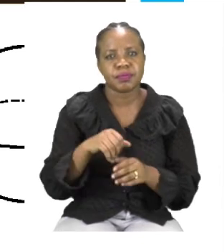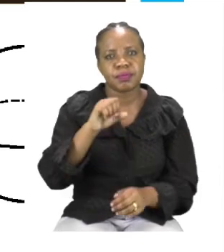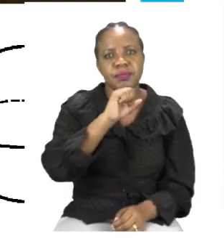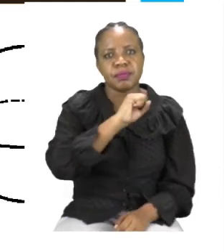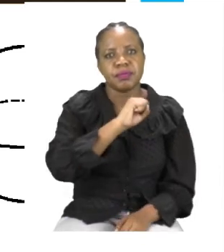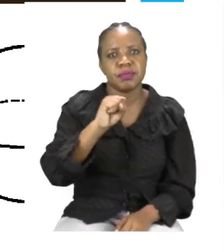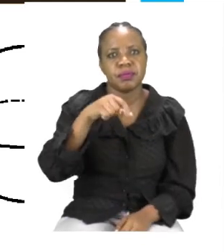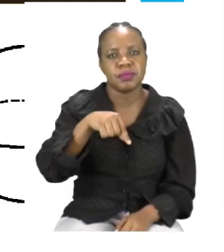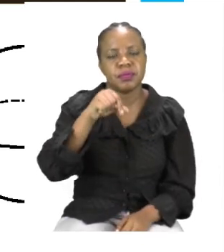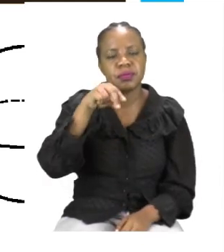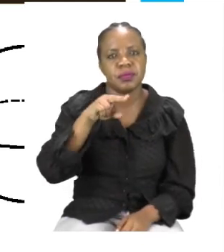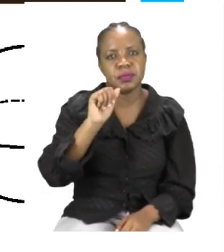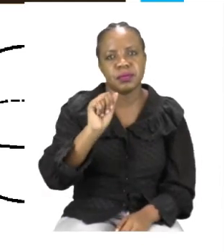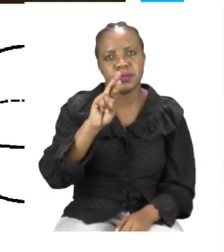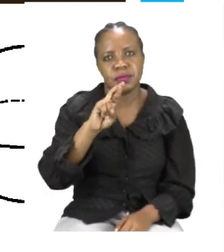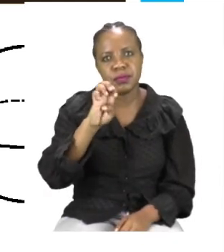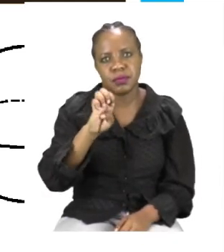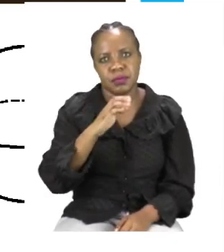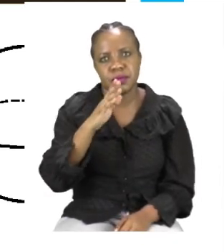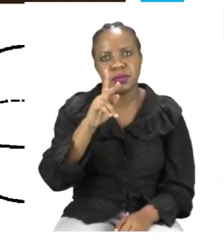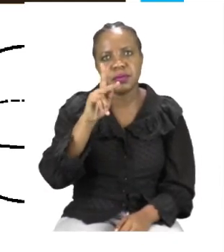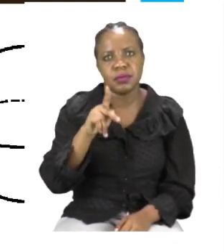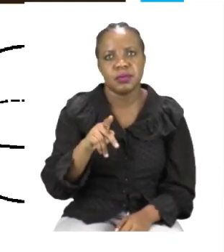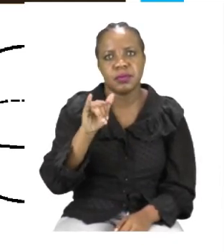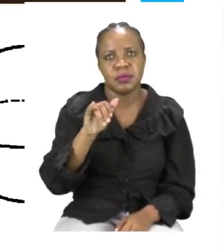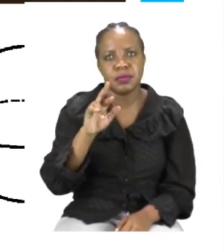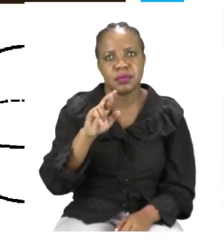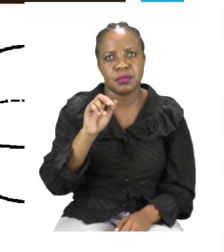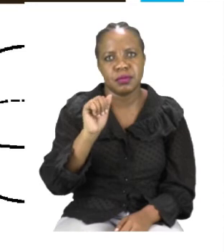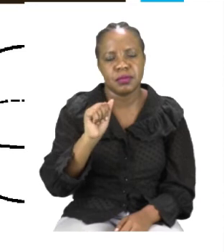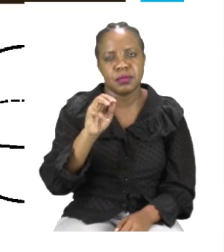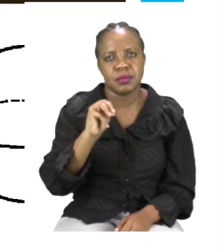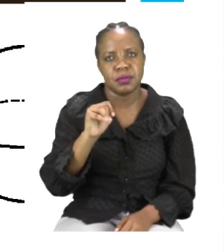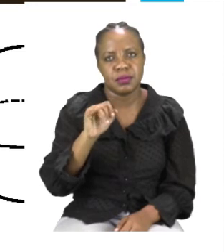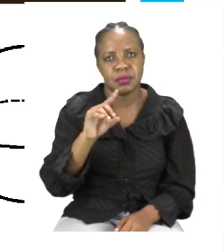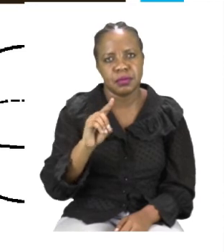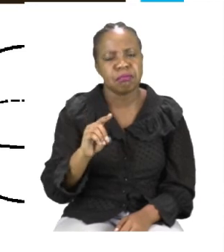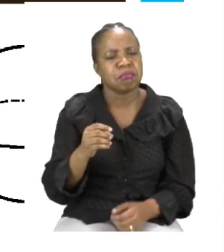prism. Now the square prism is in the shape of many things